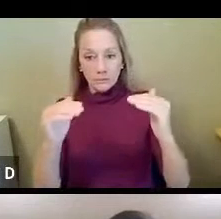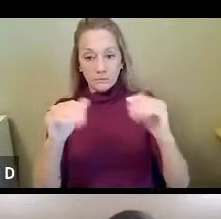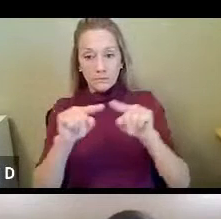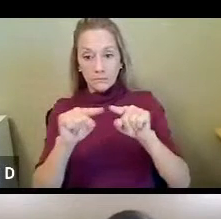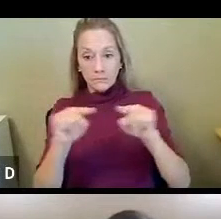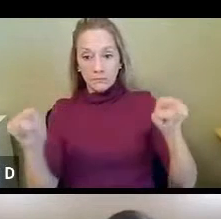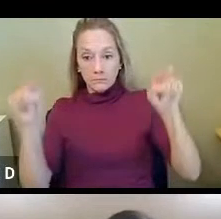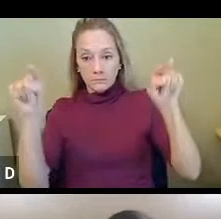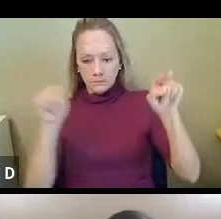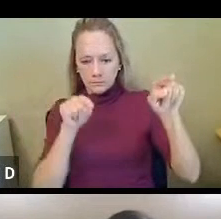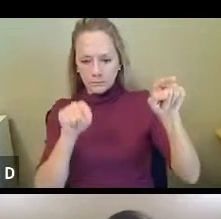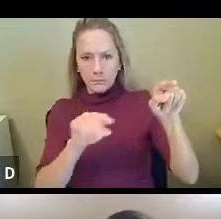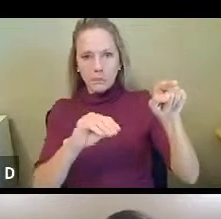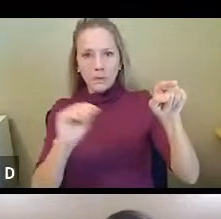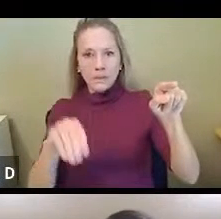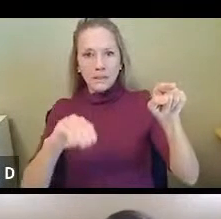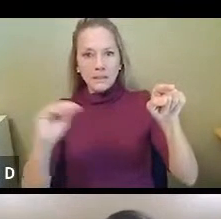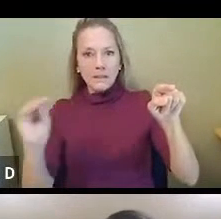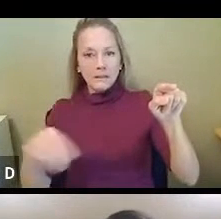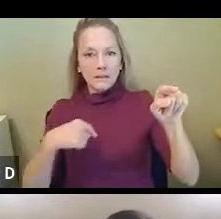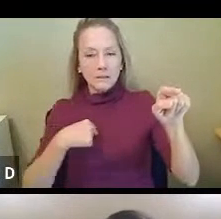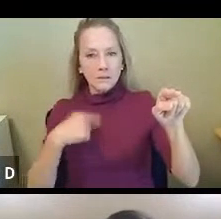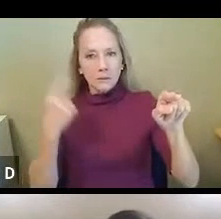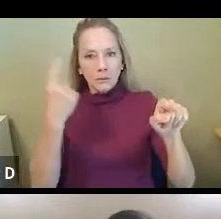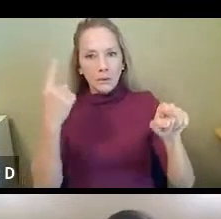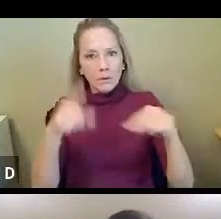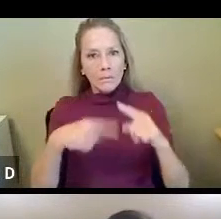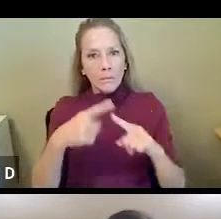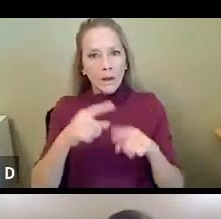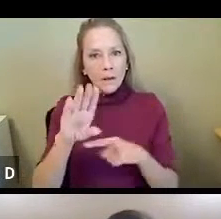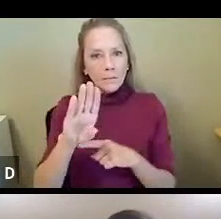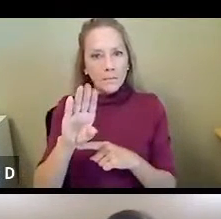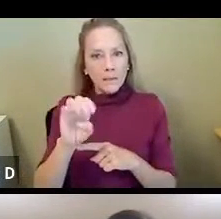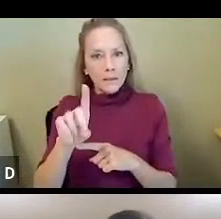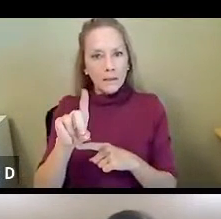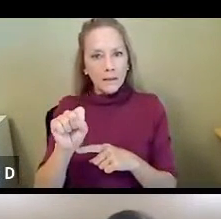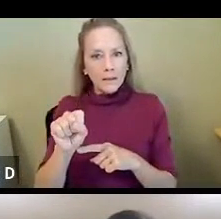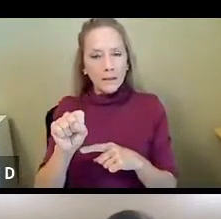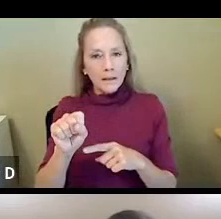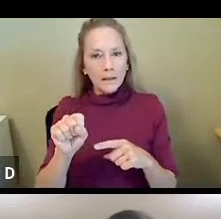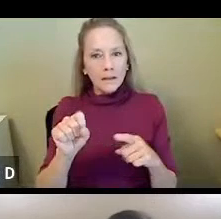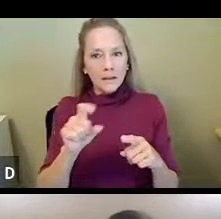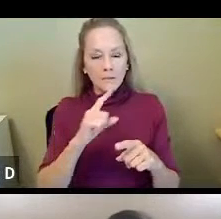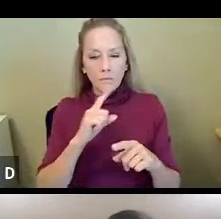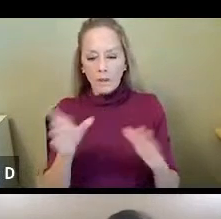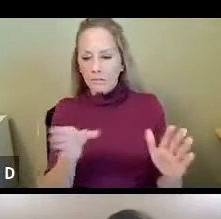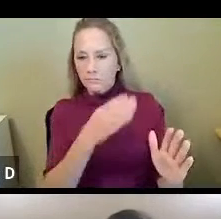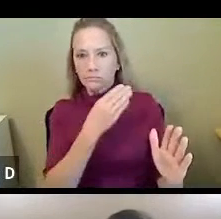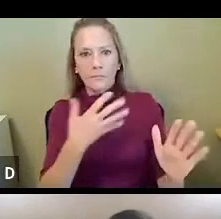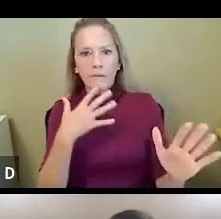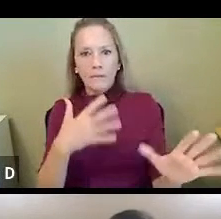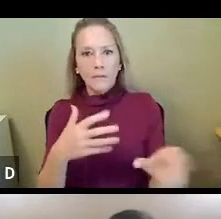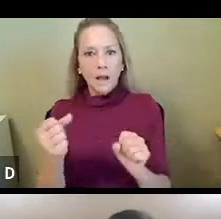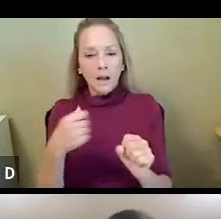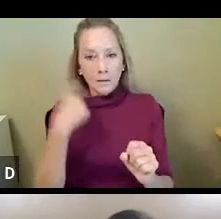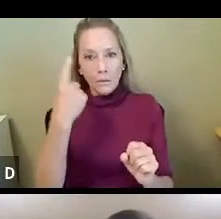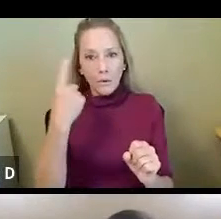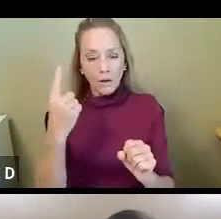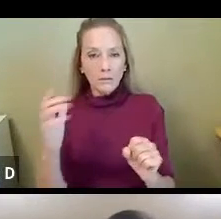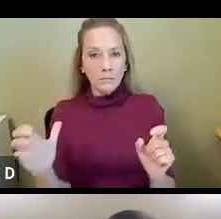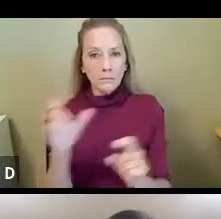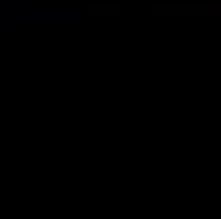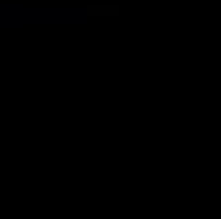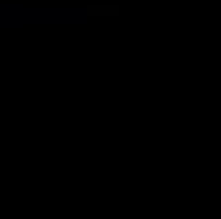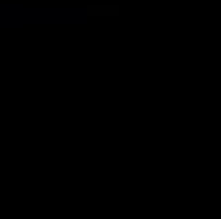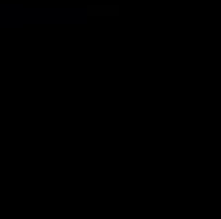were some percentages about the beds, and we kind of went past that really quick, and I was wondering if we could take another look